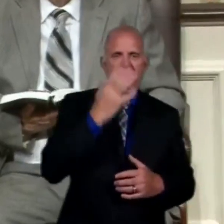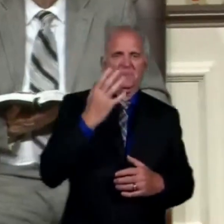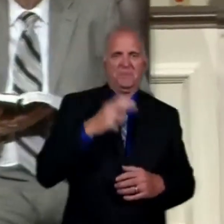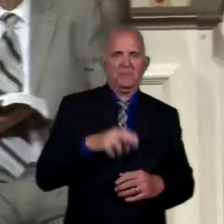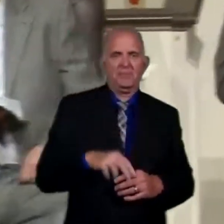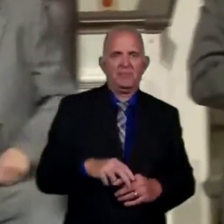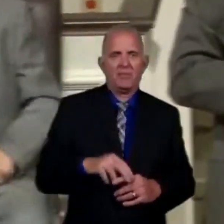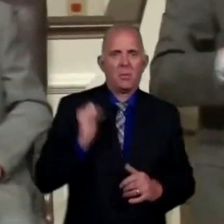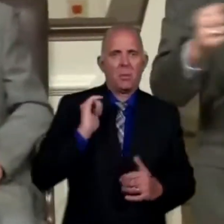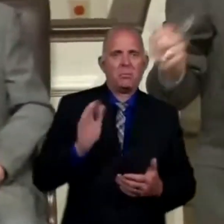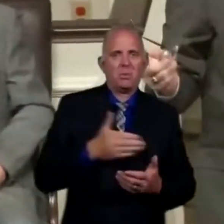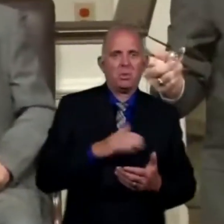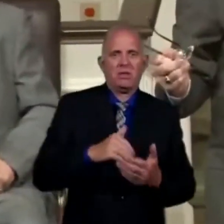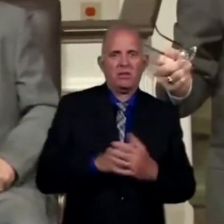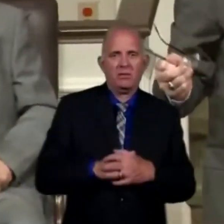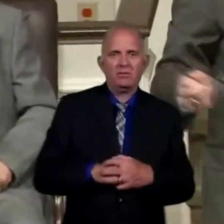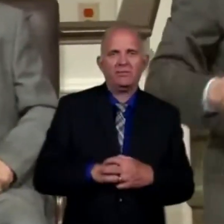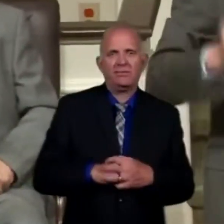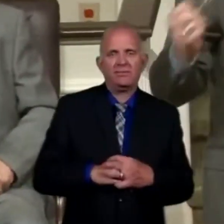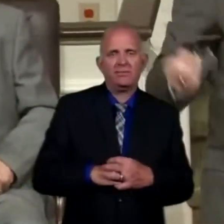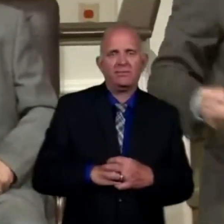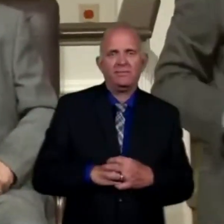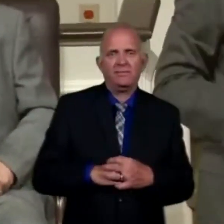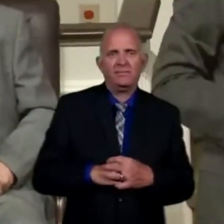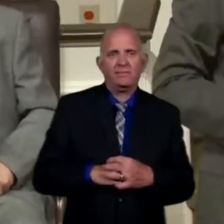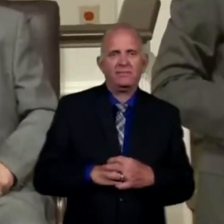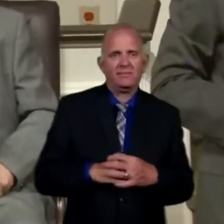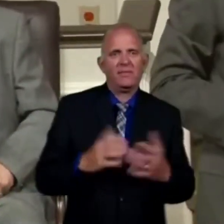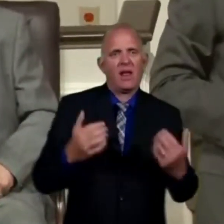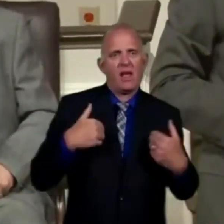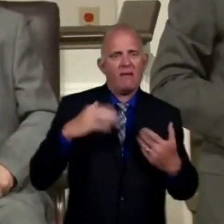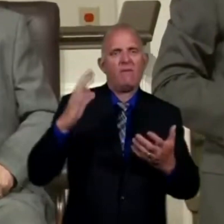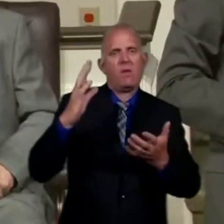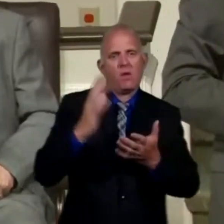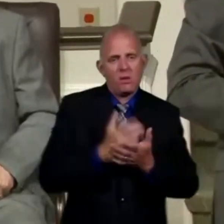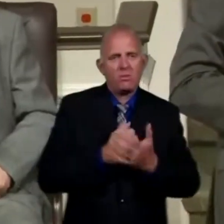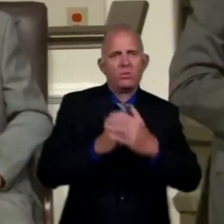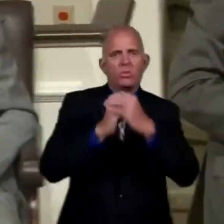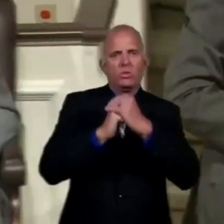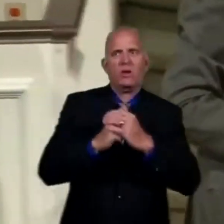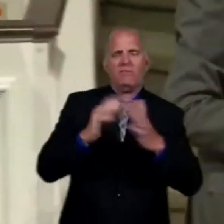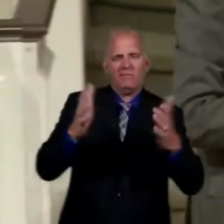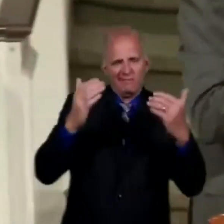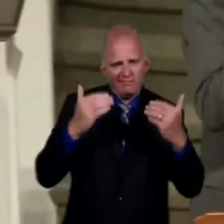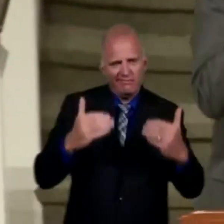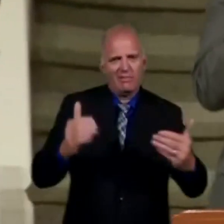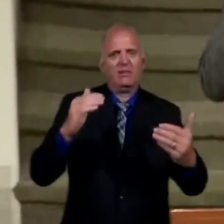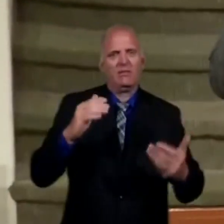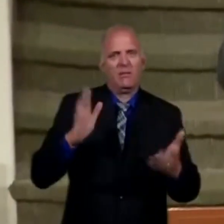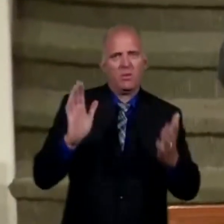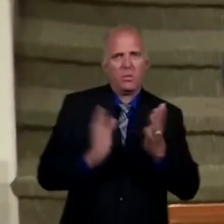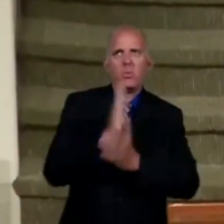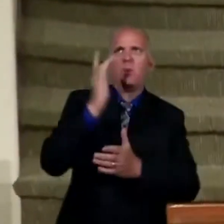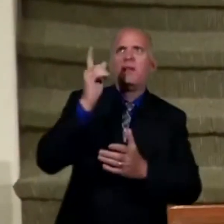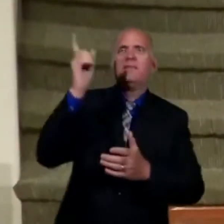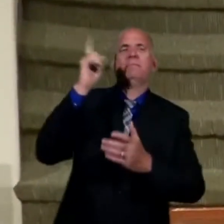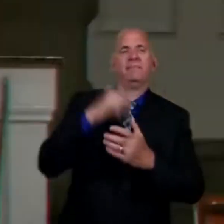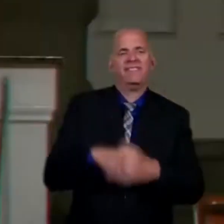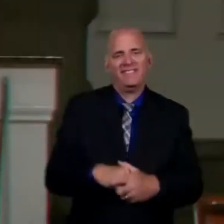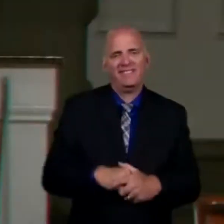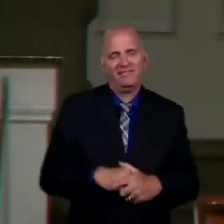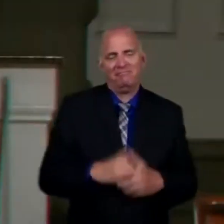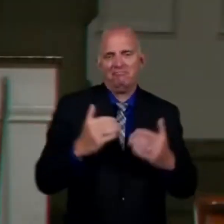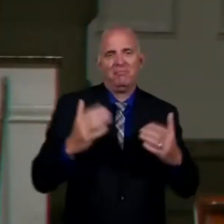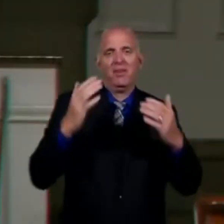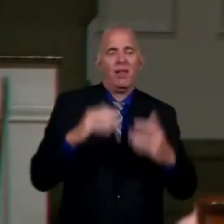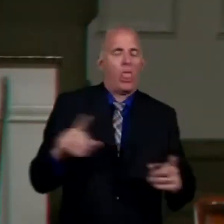something. Well, we ought to have opportunities. We have opportunities to worship. We ought to worship the Lord. Glorify Him. I don't know where that came from, but let's